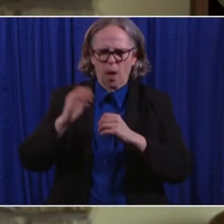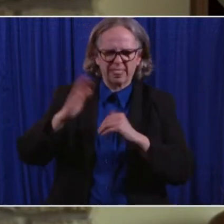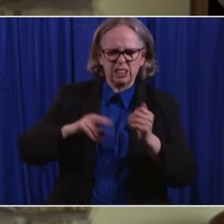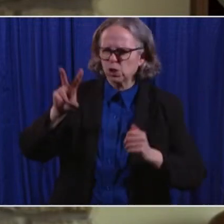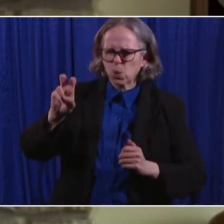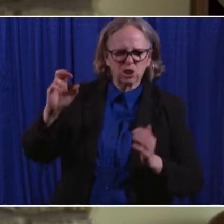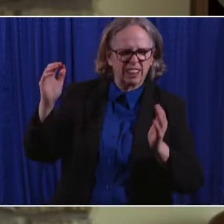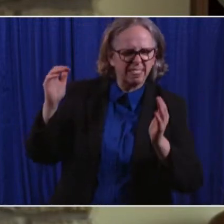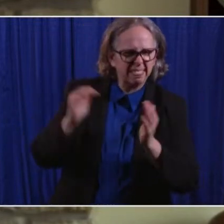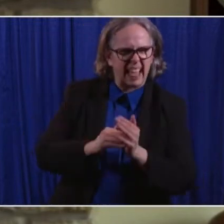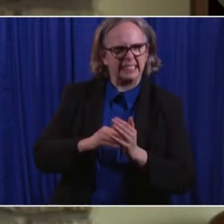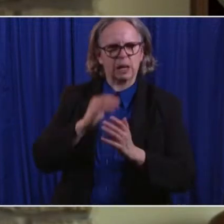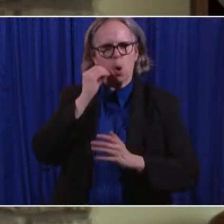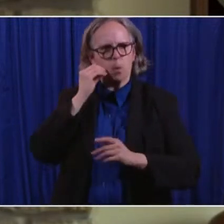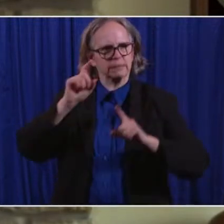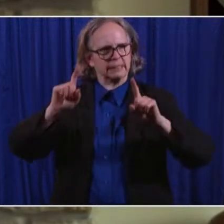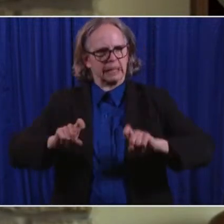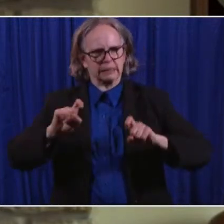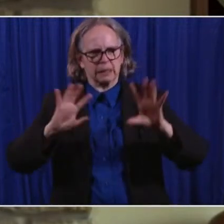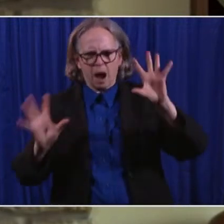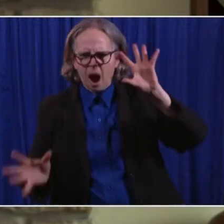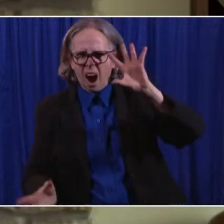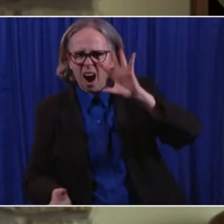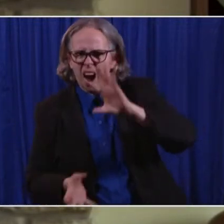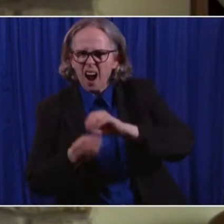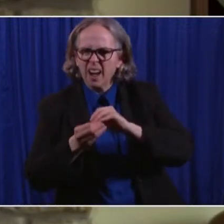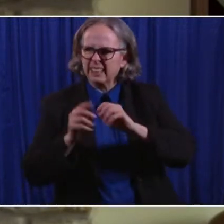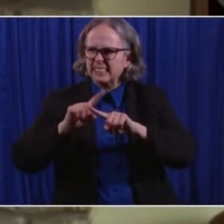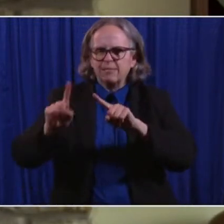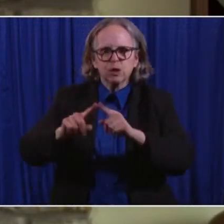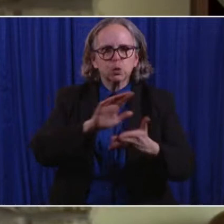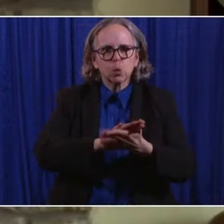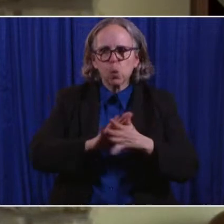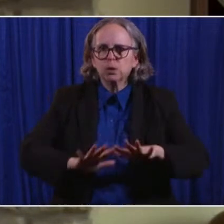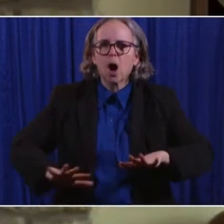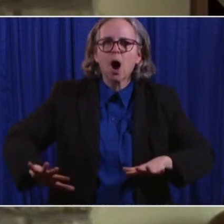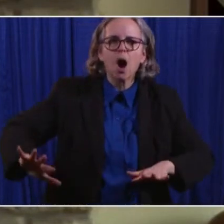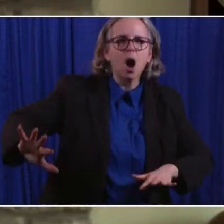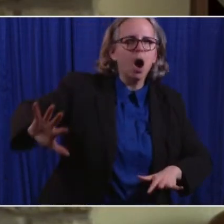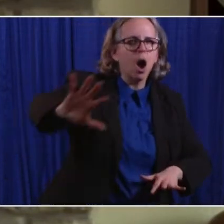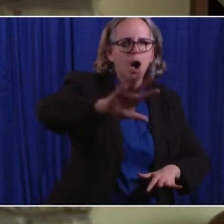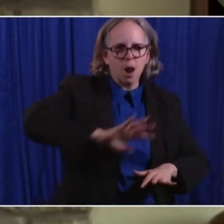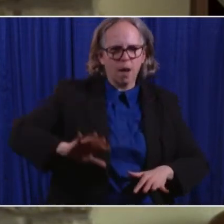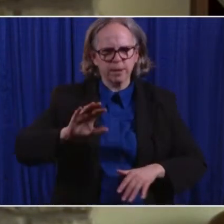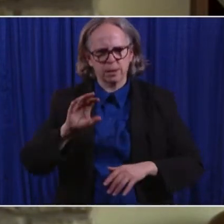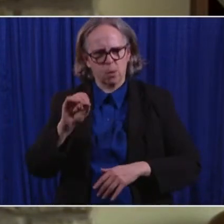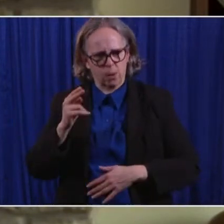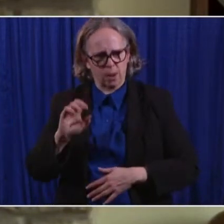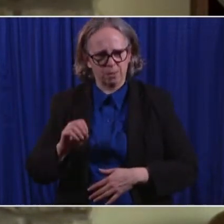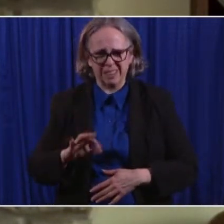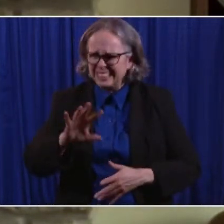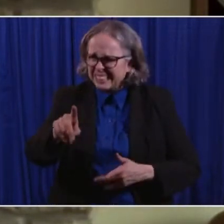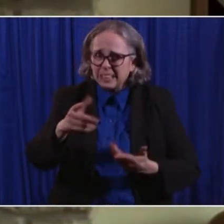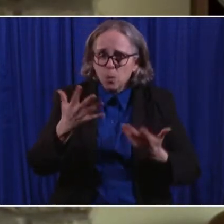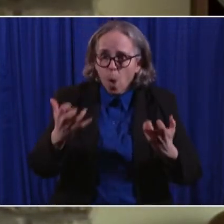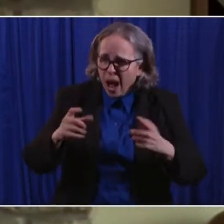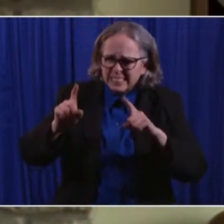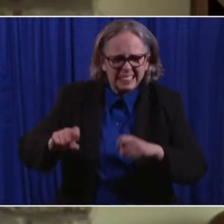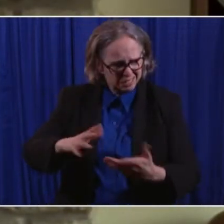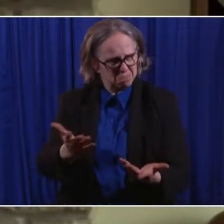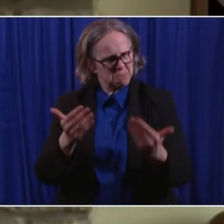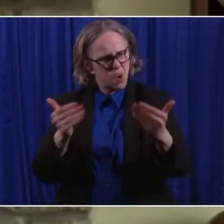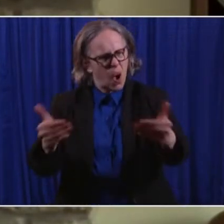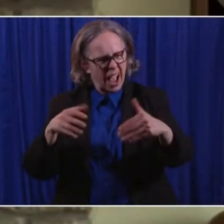tests to our educational service centers. We encourage our schools to take advantage of this resource and develop aggressive